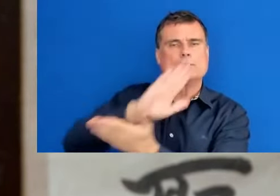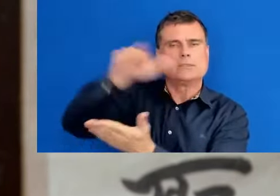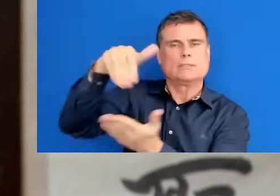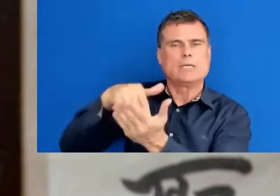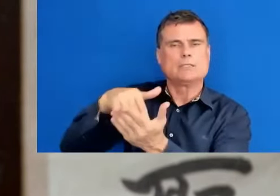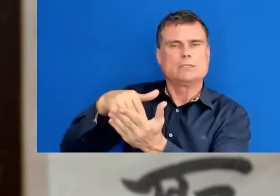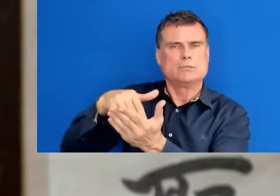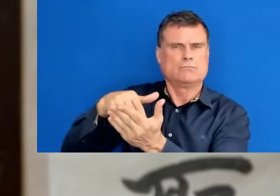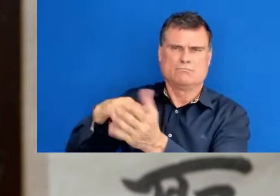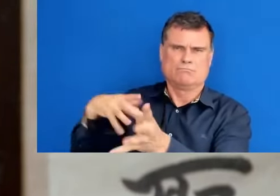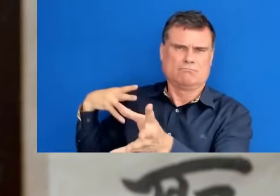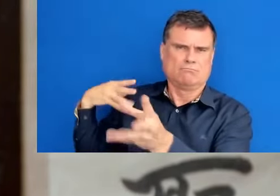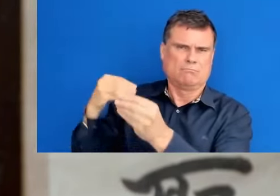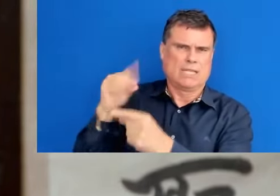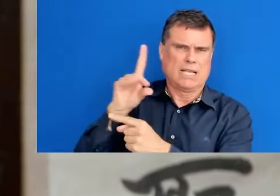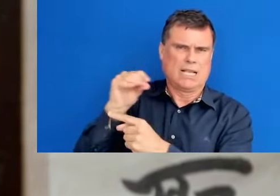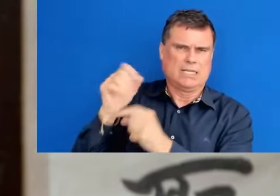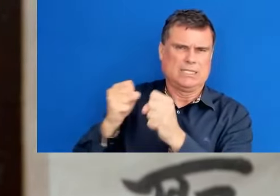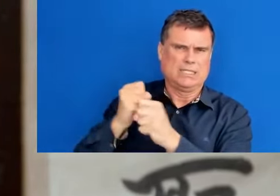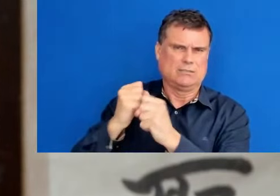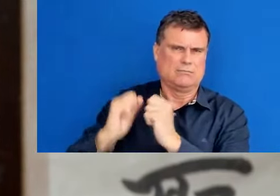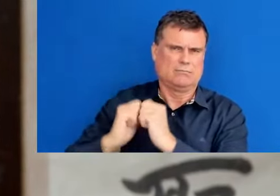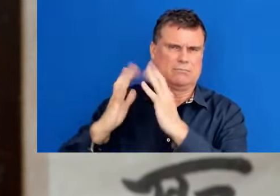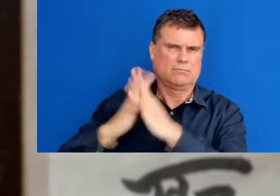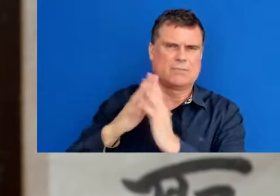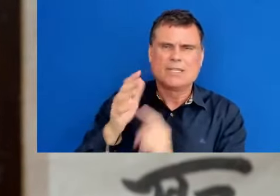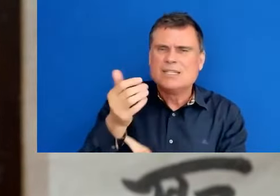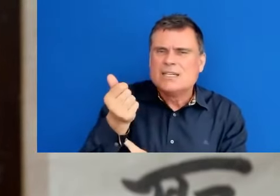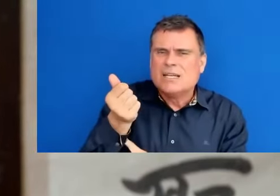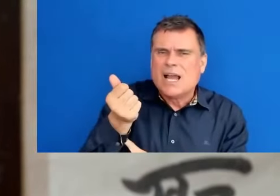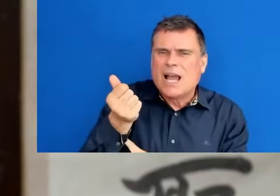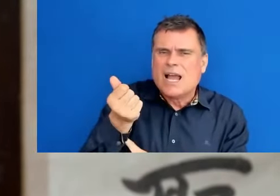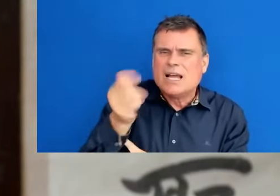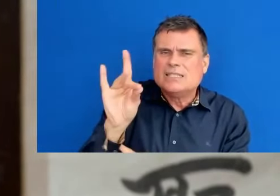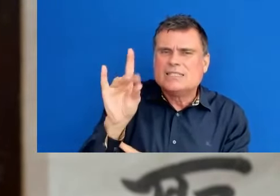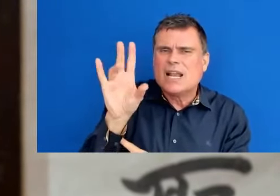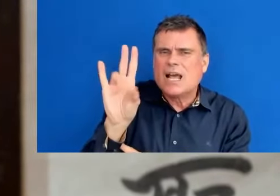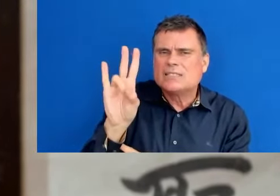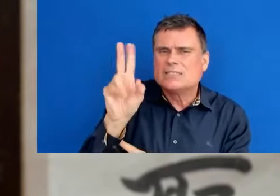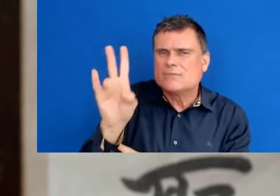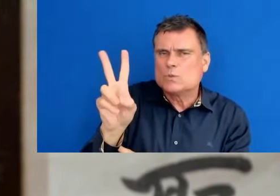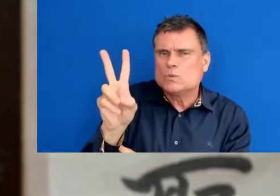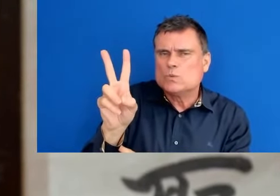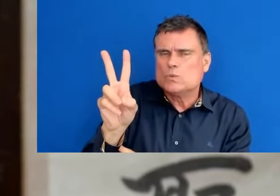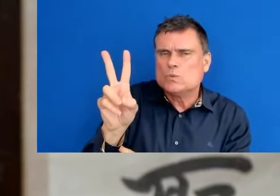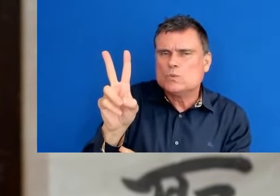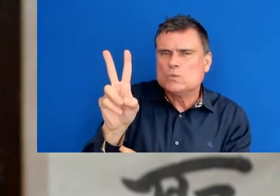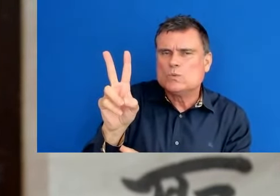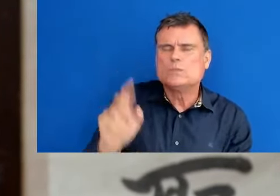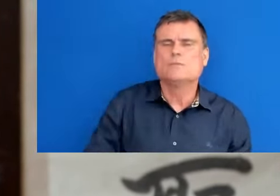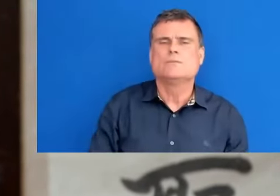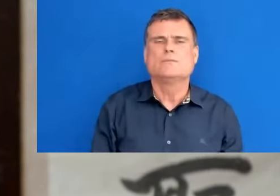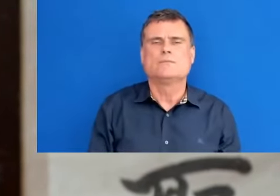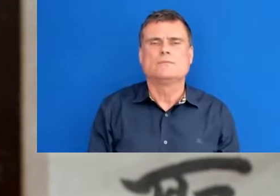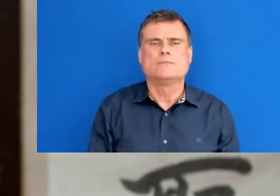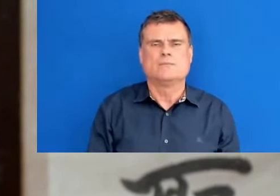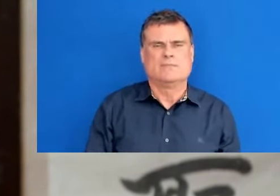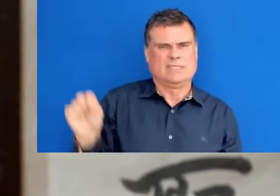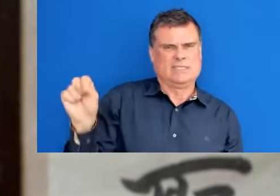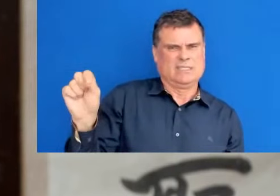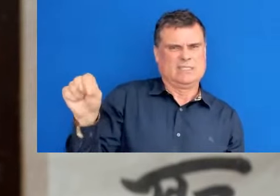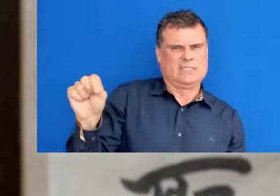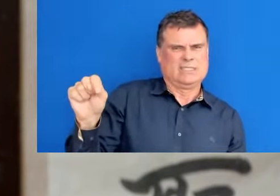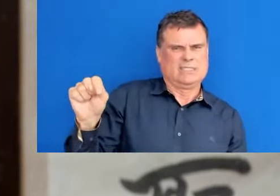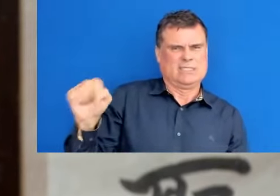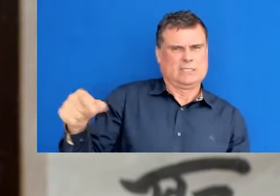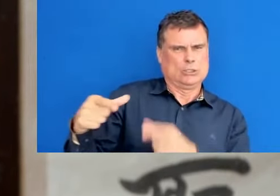years. First opened in 1972, it was the first dojo in the world to be built in the traditional Japanese